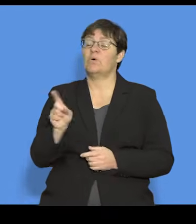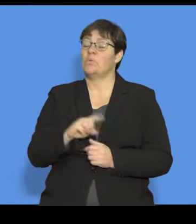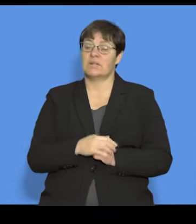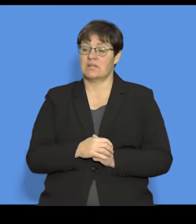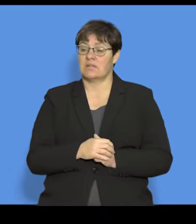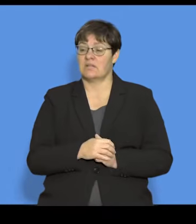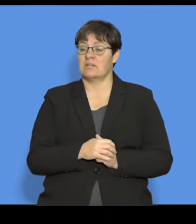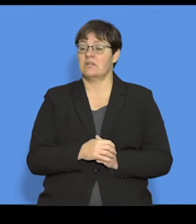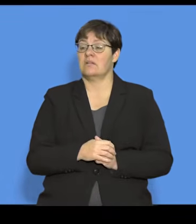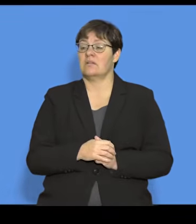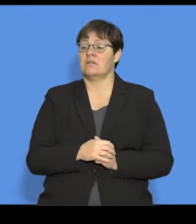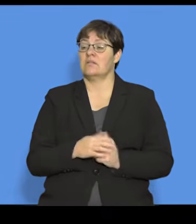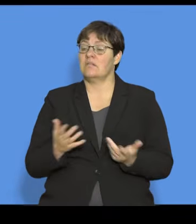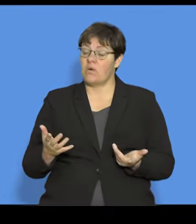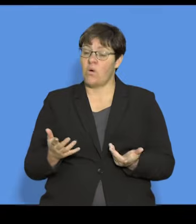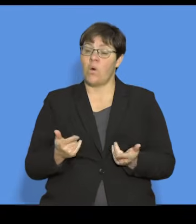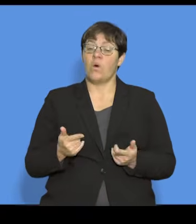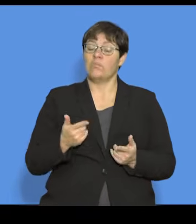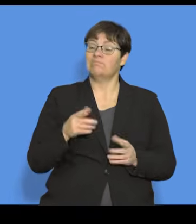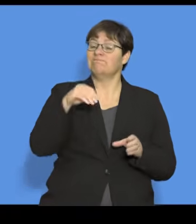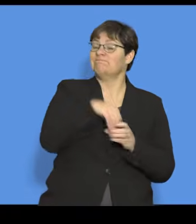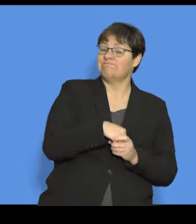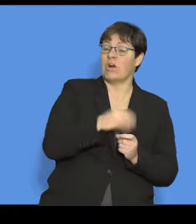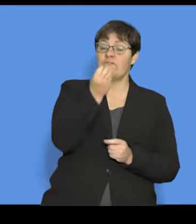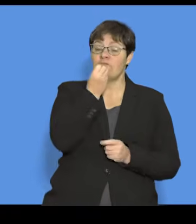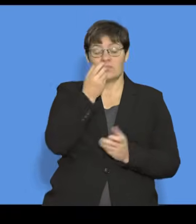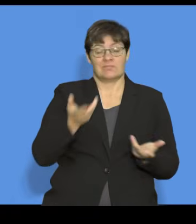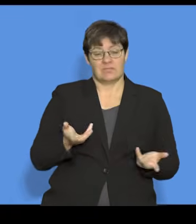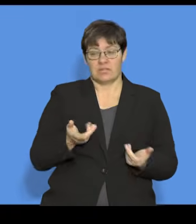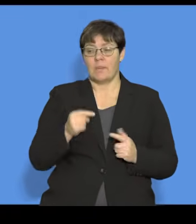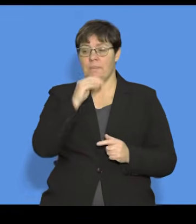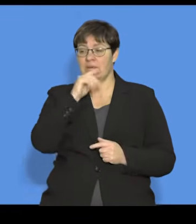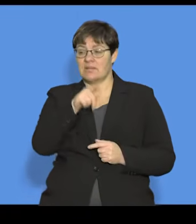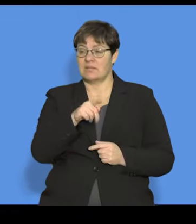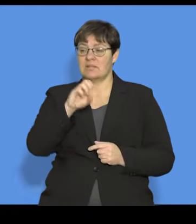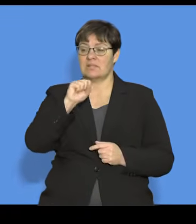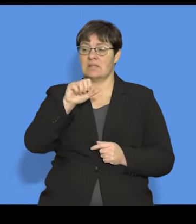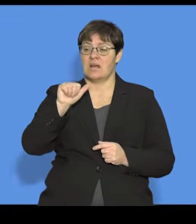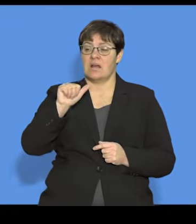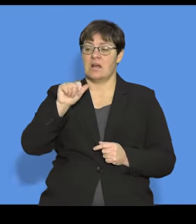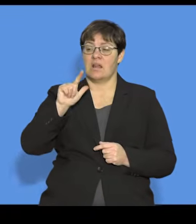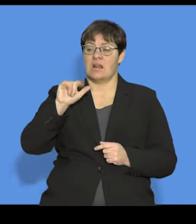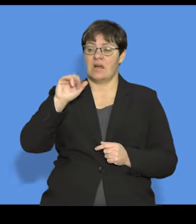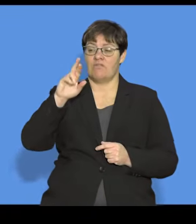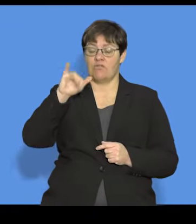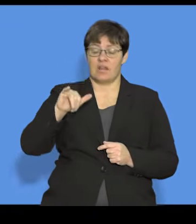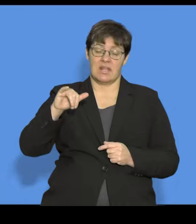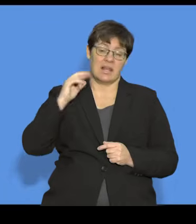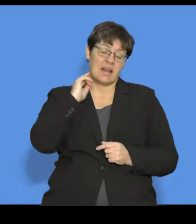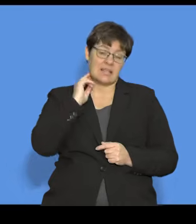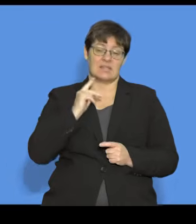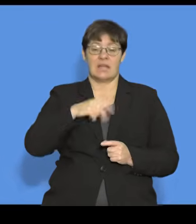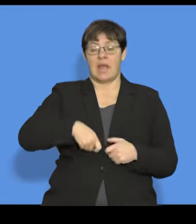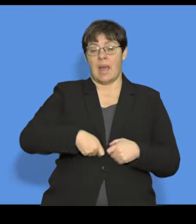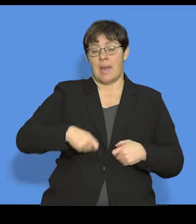organs aid digestion, but do not actually contain food. And this can include the salivary glands,